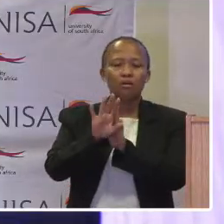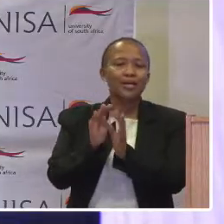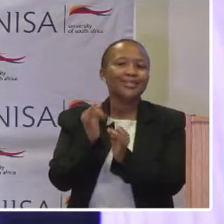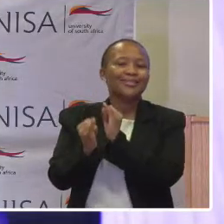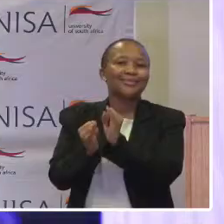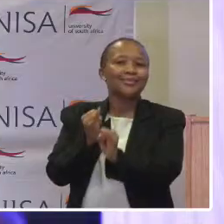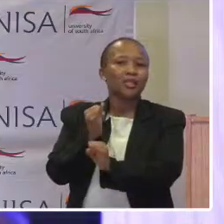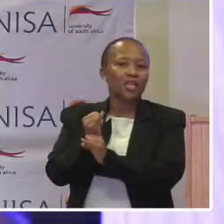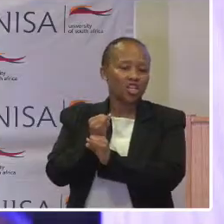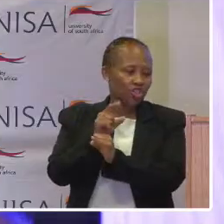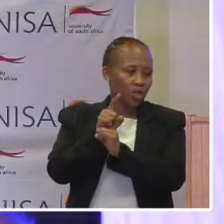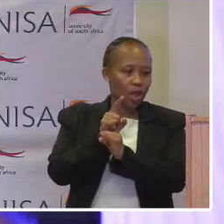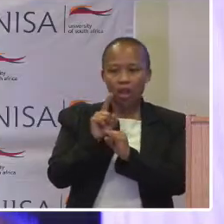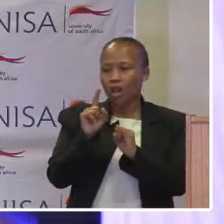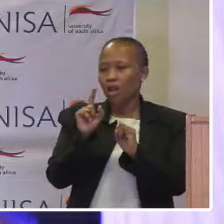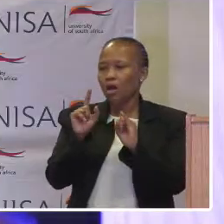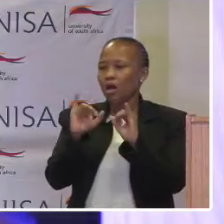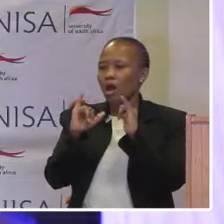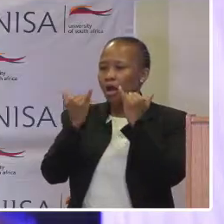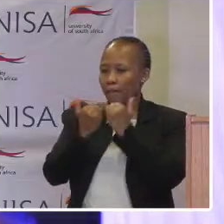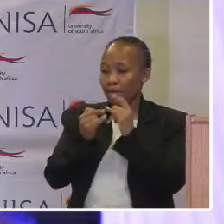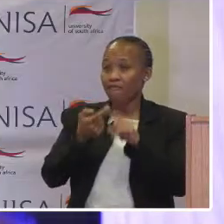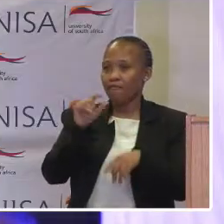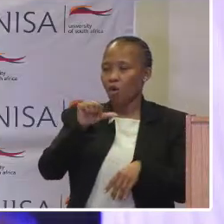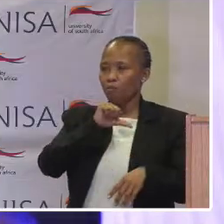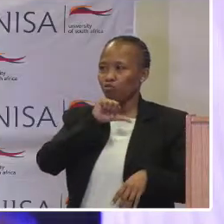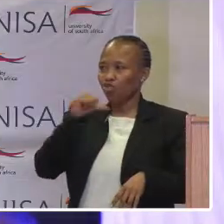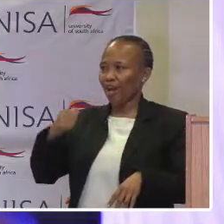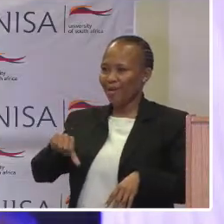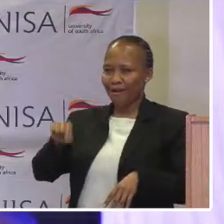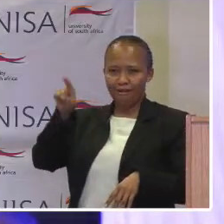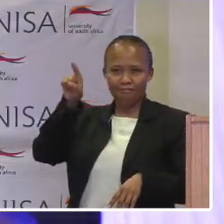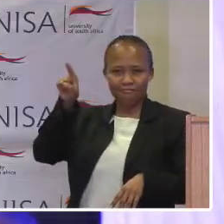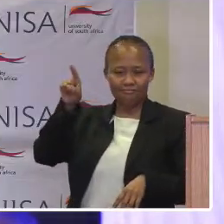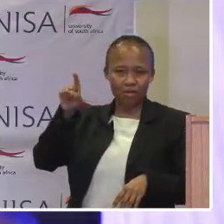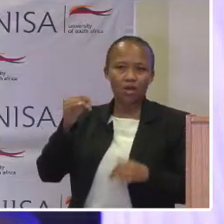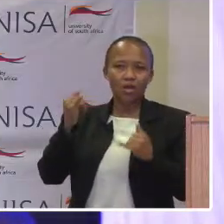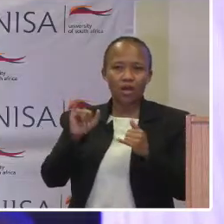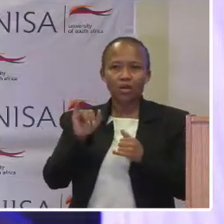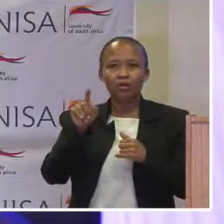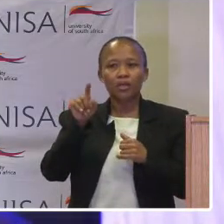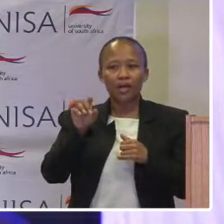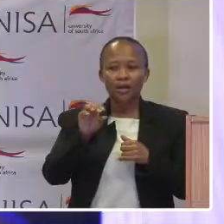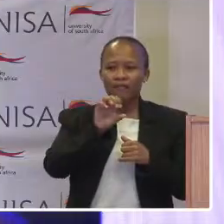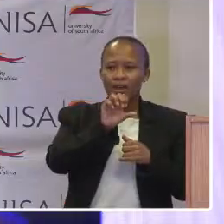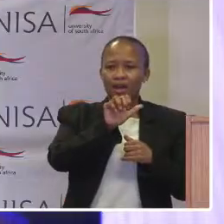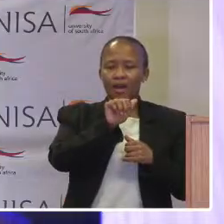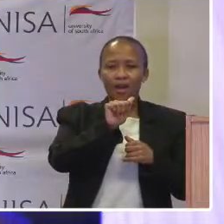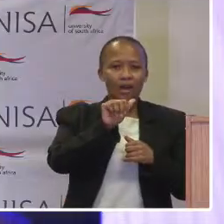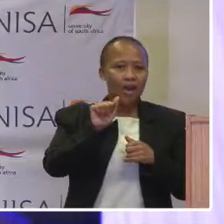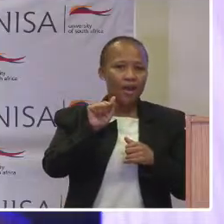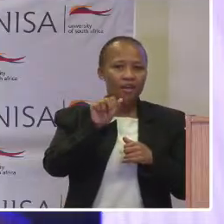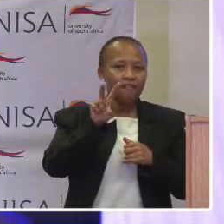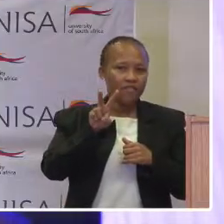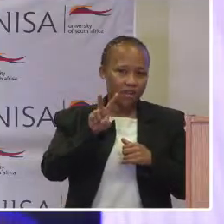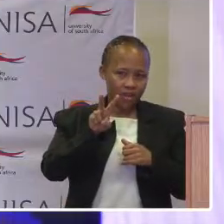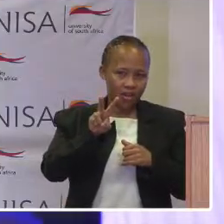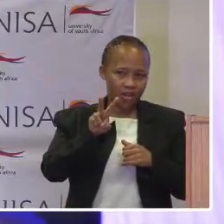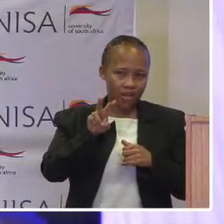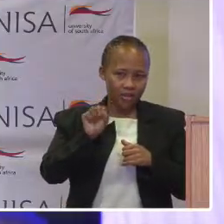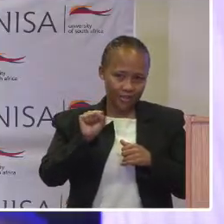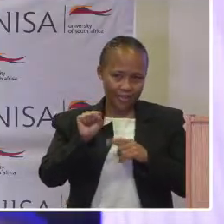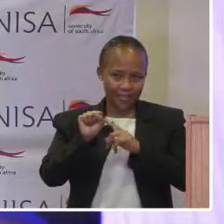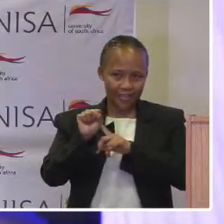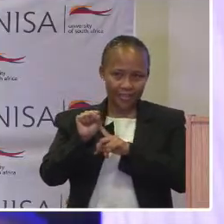called EHang from China that manufactures the AAVs, also known as autonomous aerial